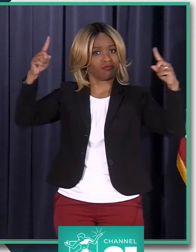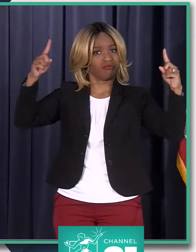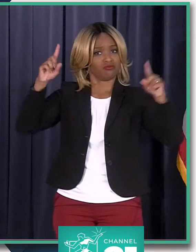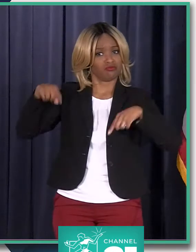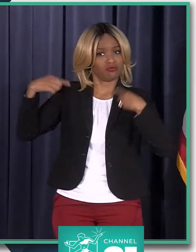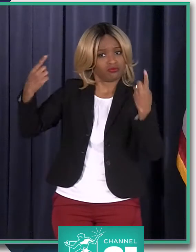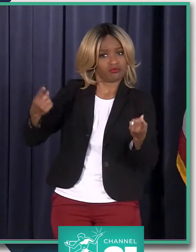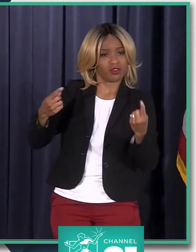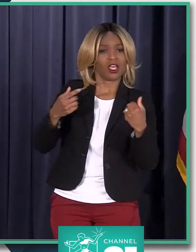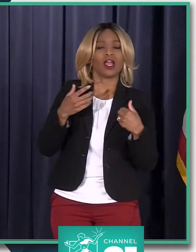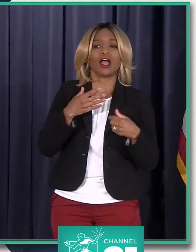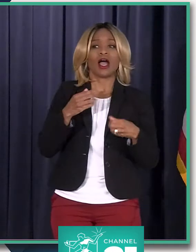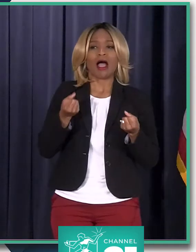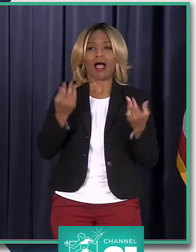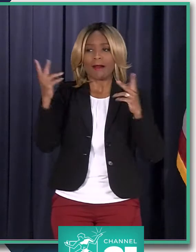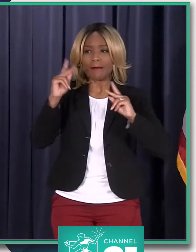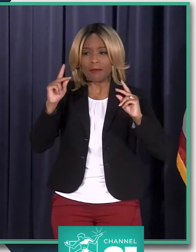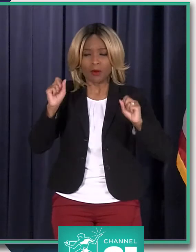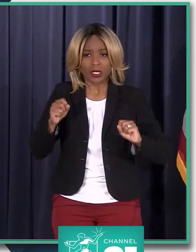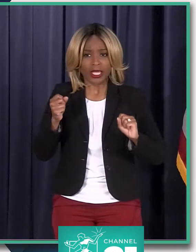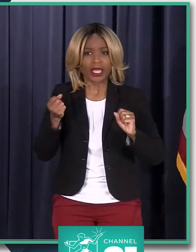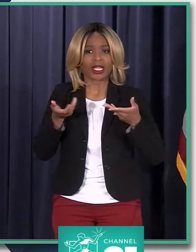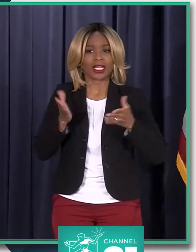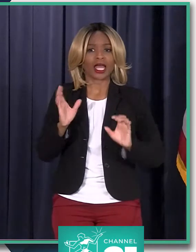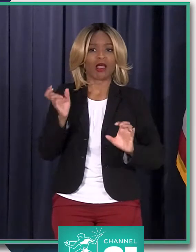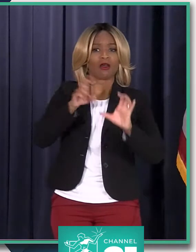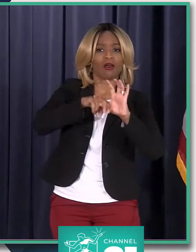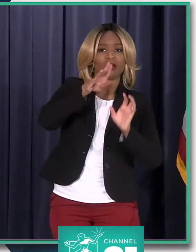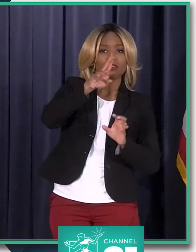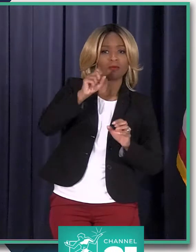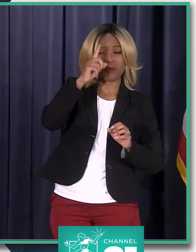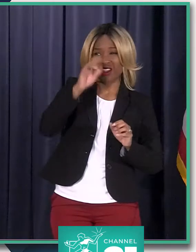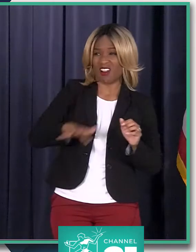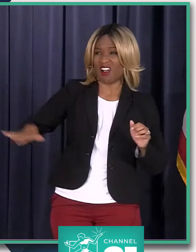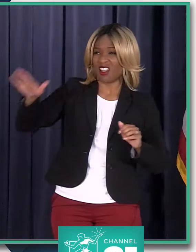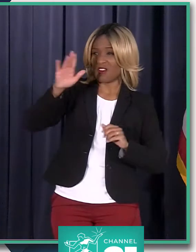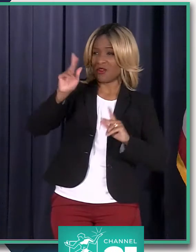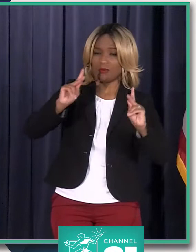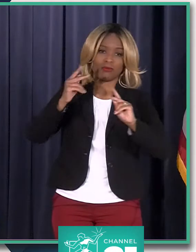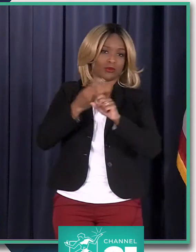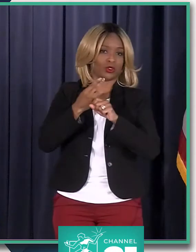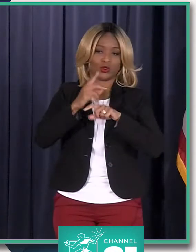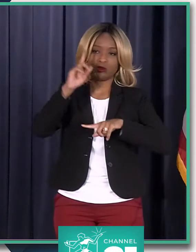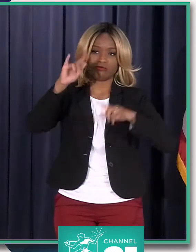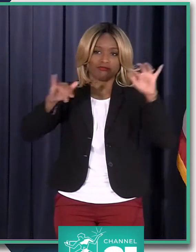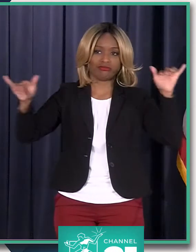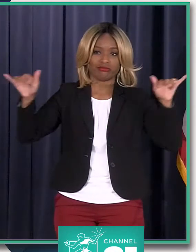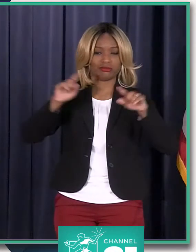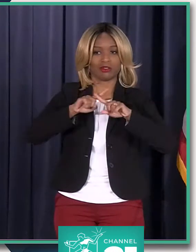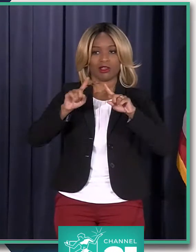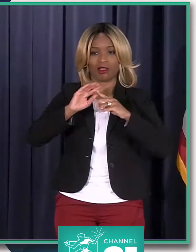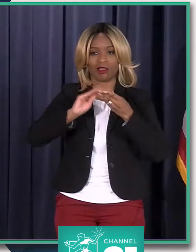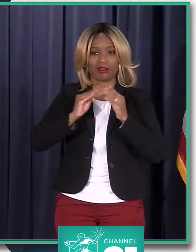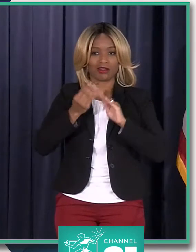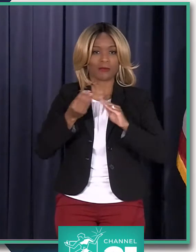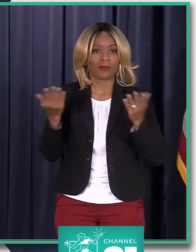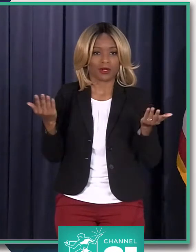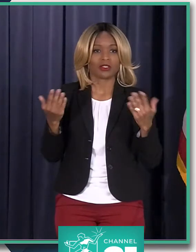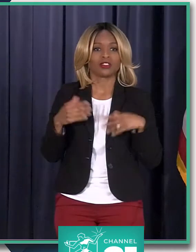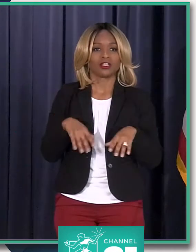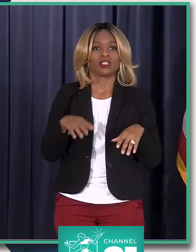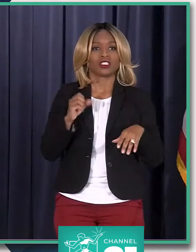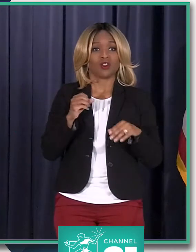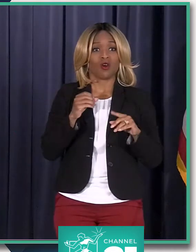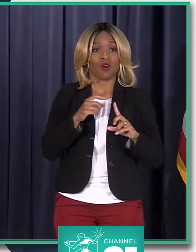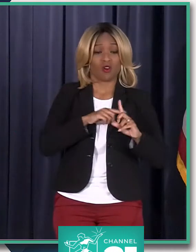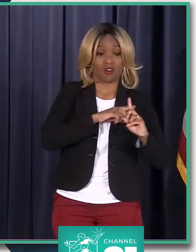at how many people we can allow on the bus, because nationally people are using different numbers. We're going with 10 because of the very beginning